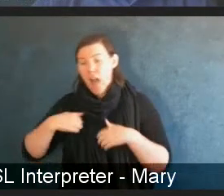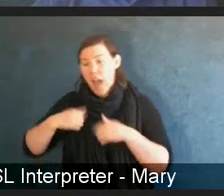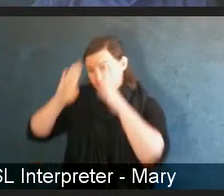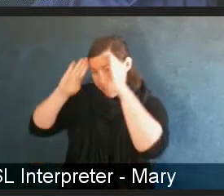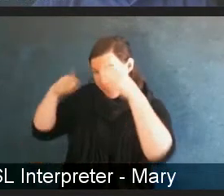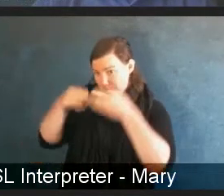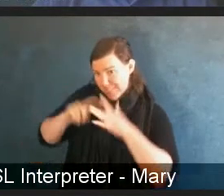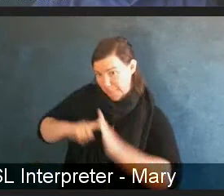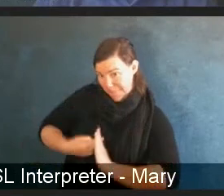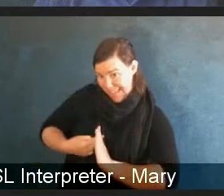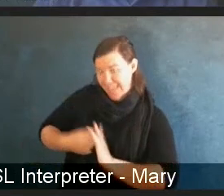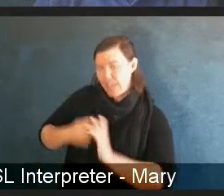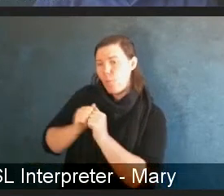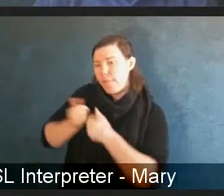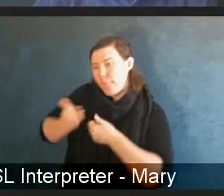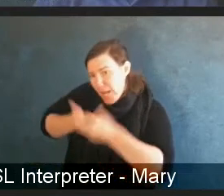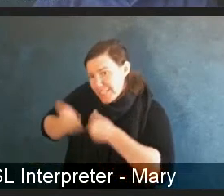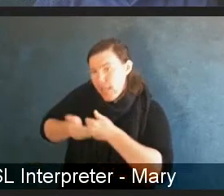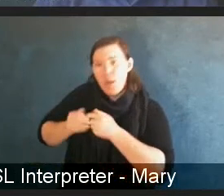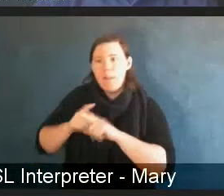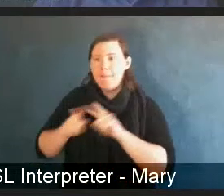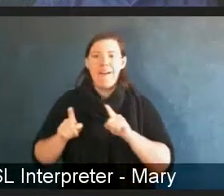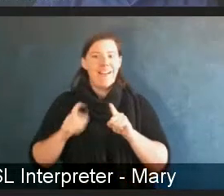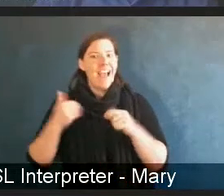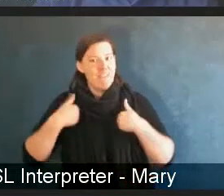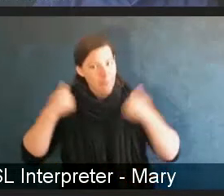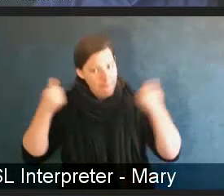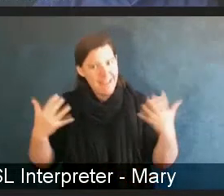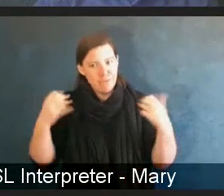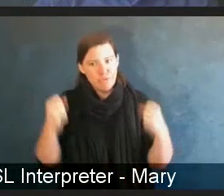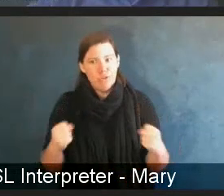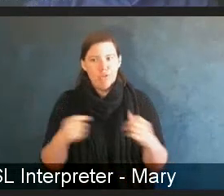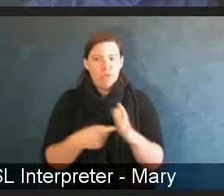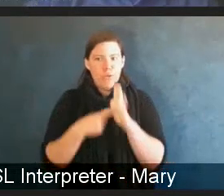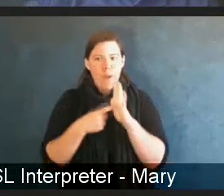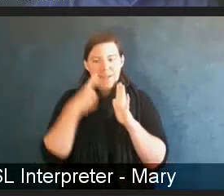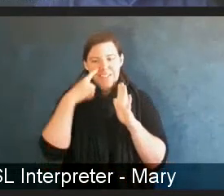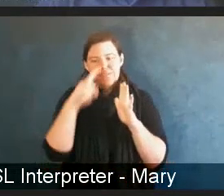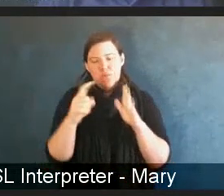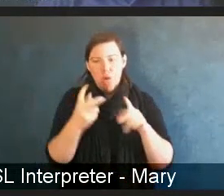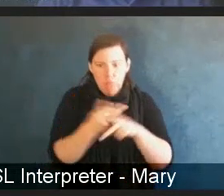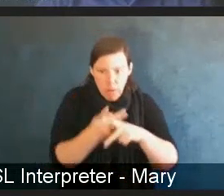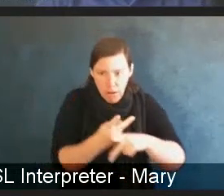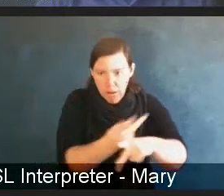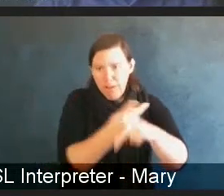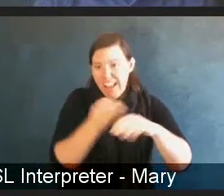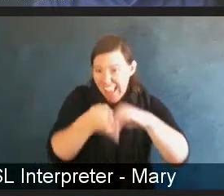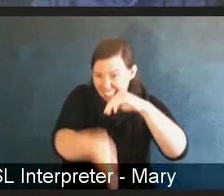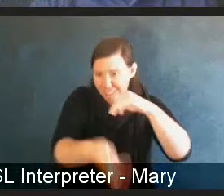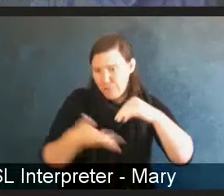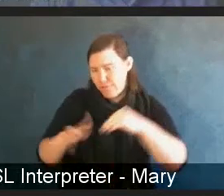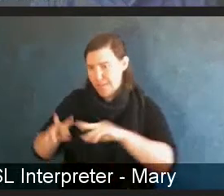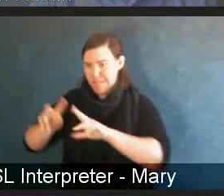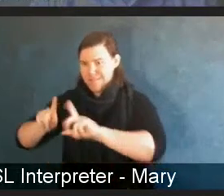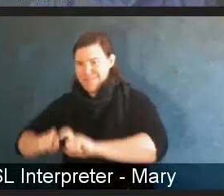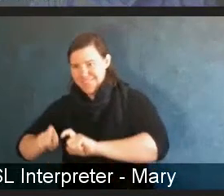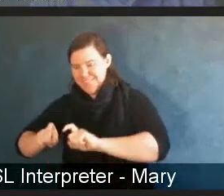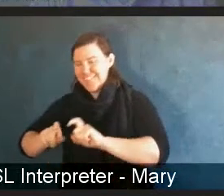cluster here that will enable us to do this work quickly and effectively. Great. And Gavin?